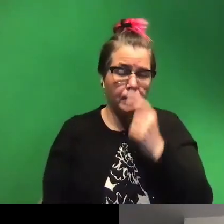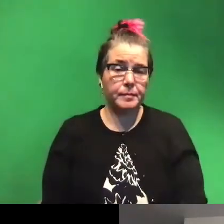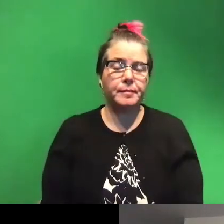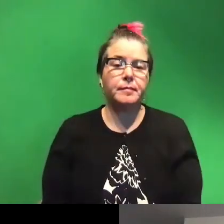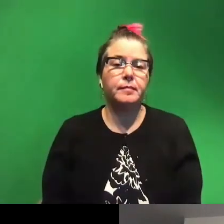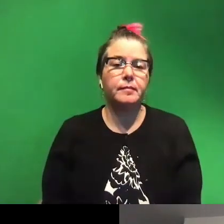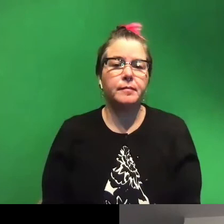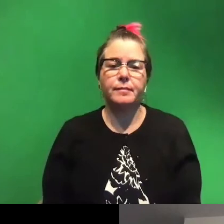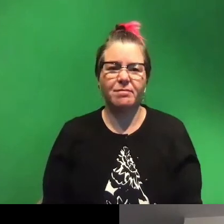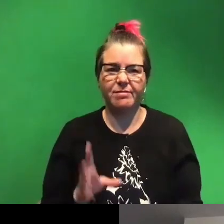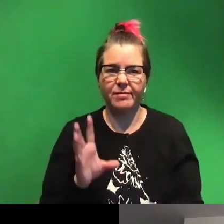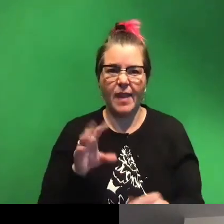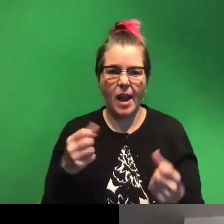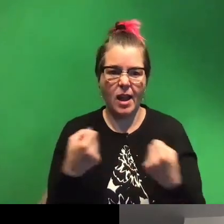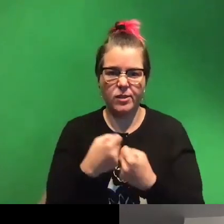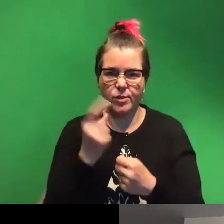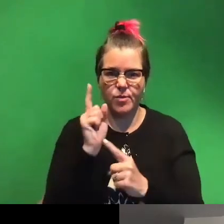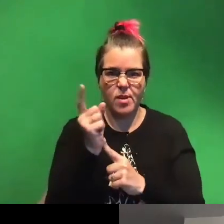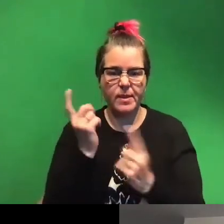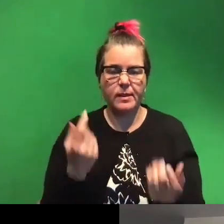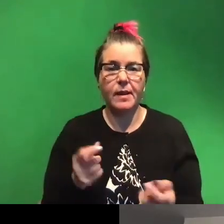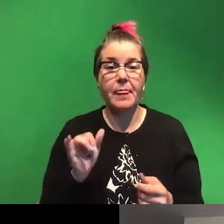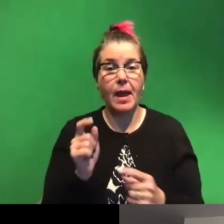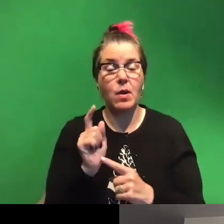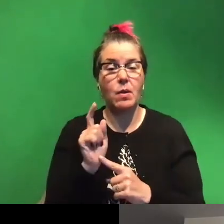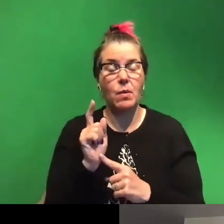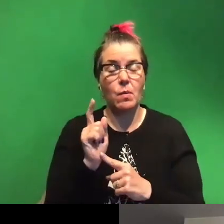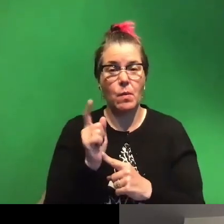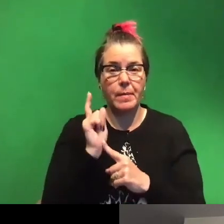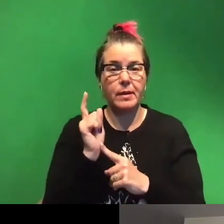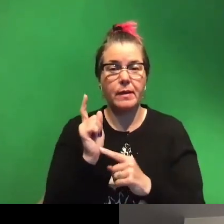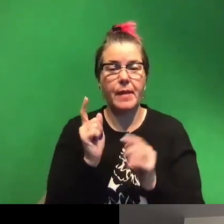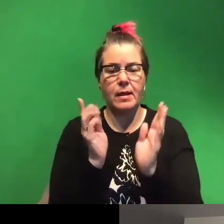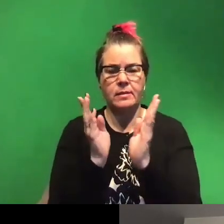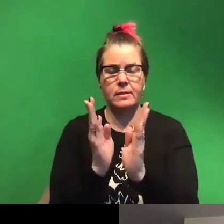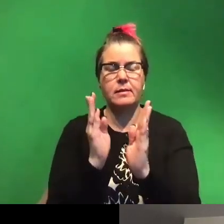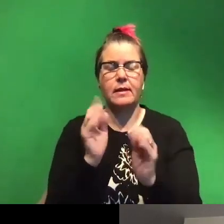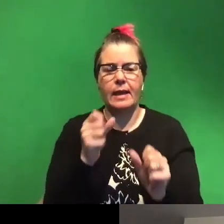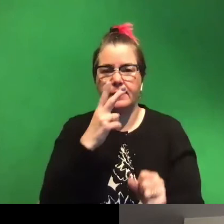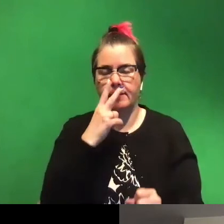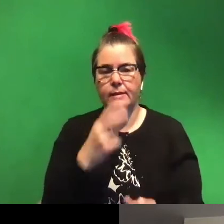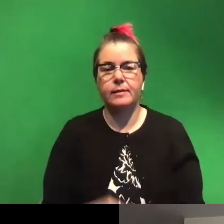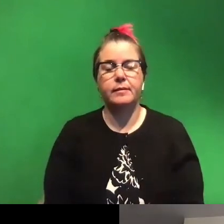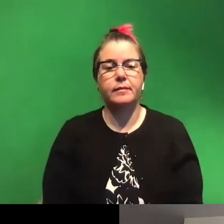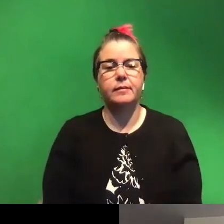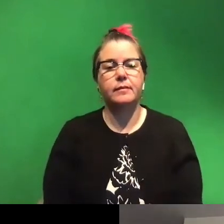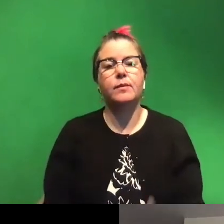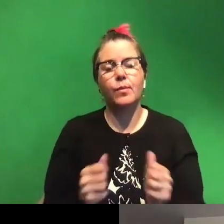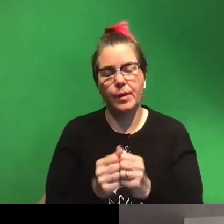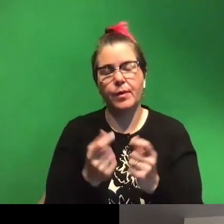in like a minute. And that's in that minute, it's what the window that we can see with the detectors we